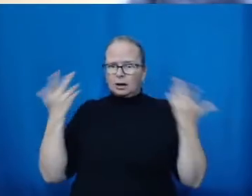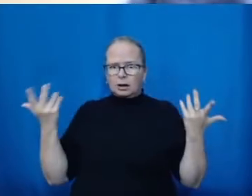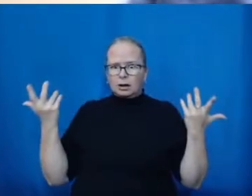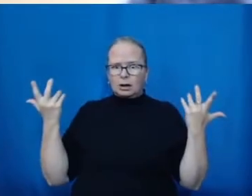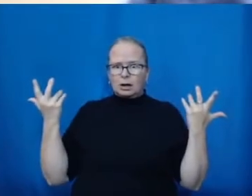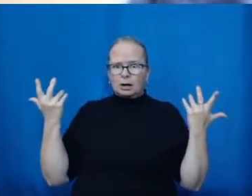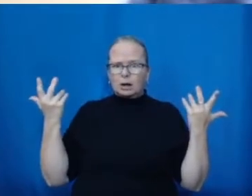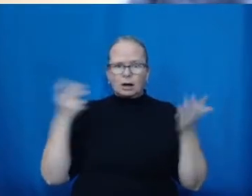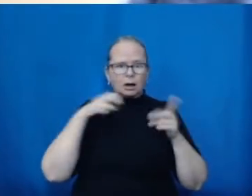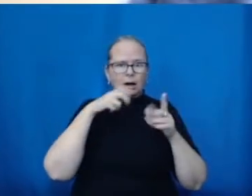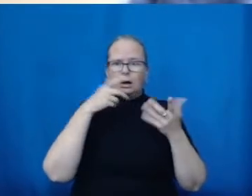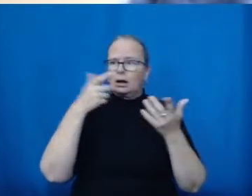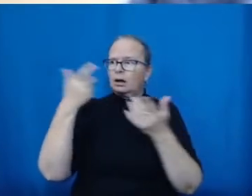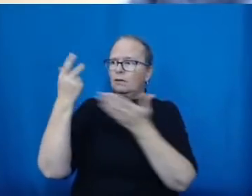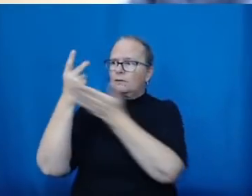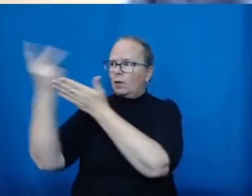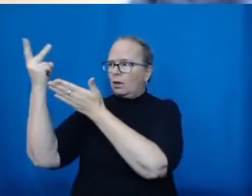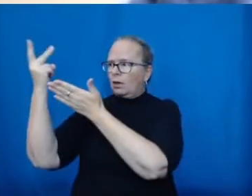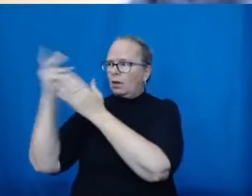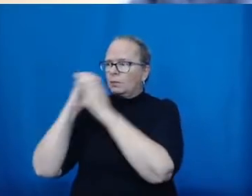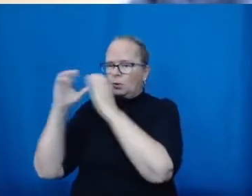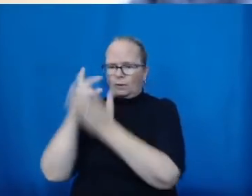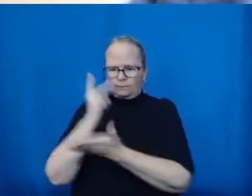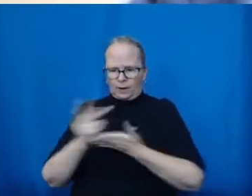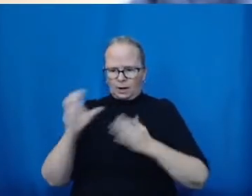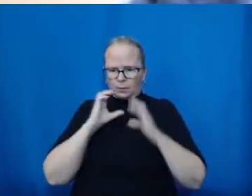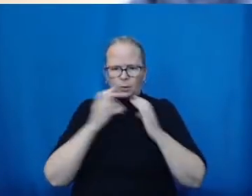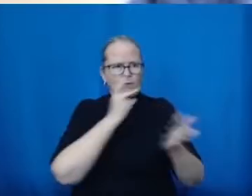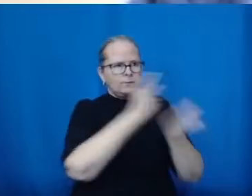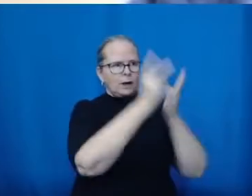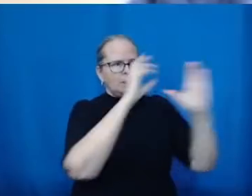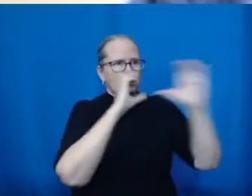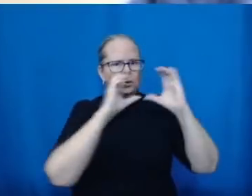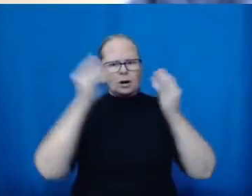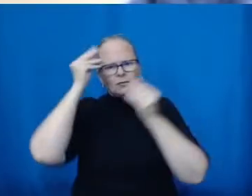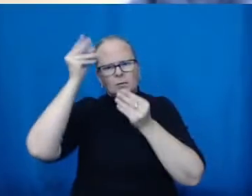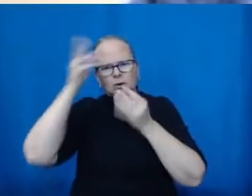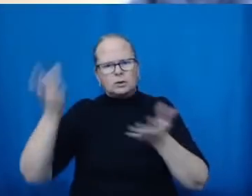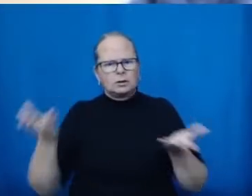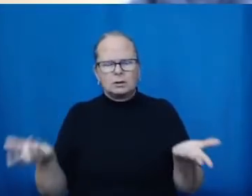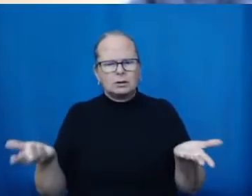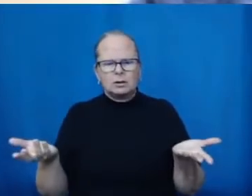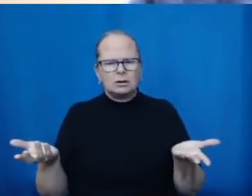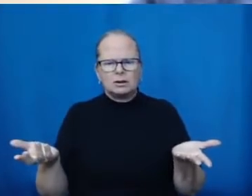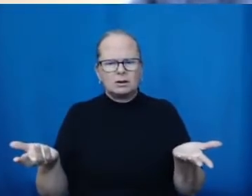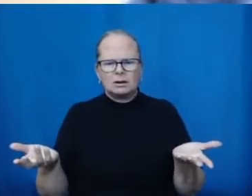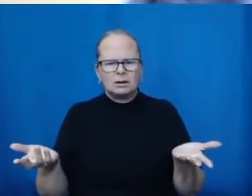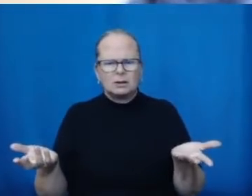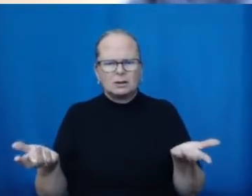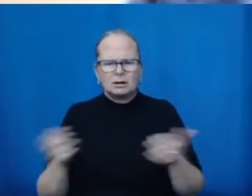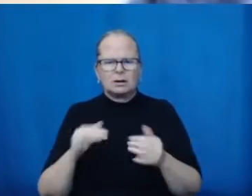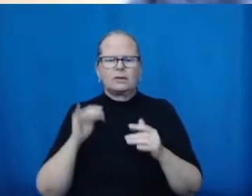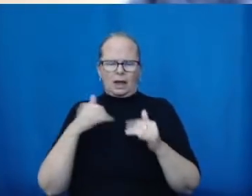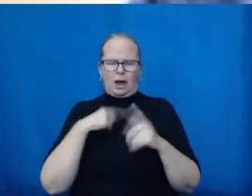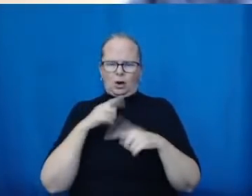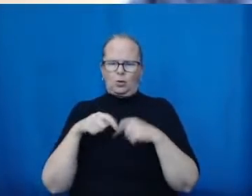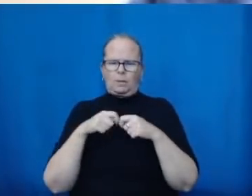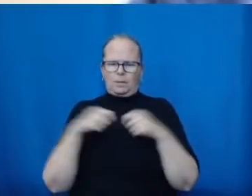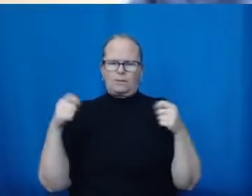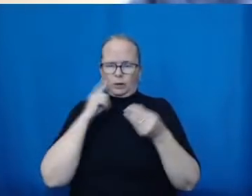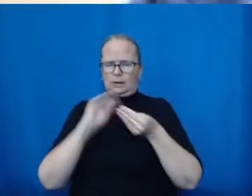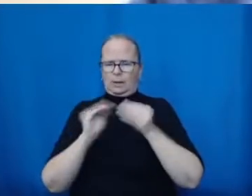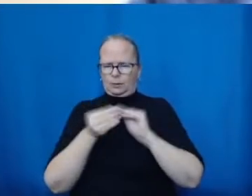That's it for the numbers today. I'll just reiterate that the rural areas are the places being hardest hit. You can see that in